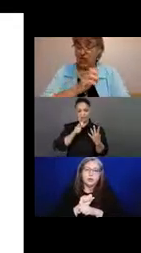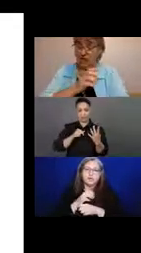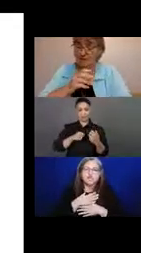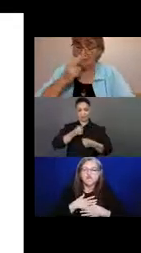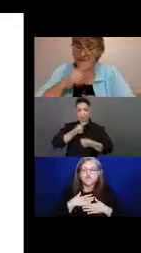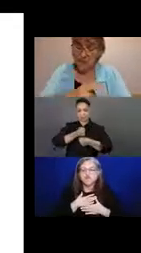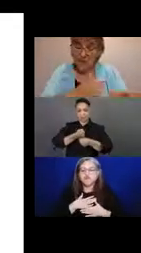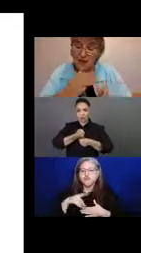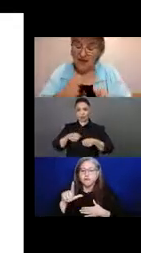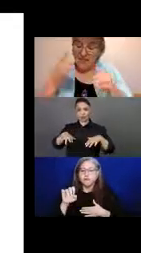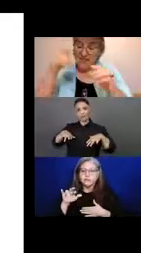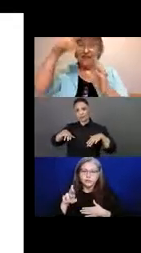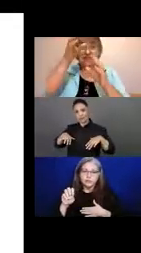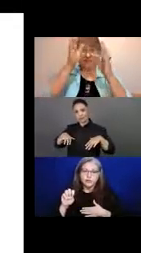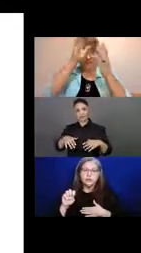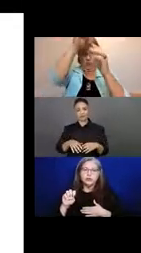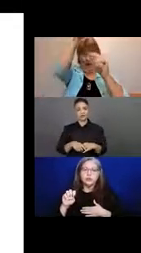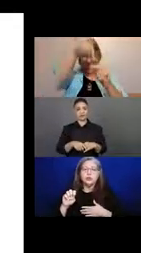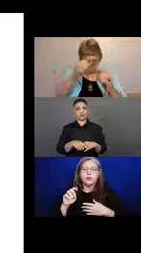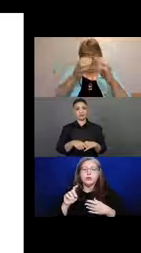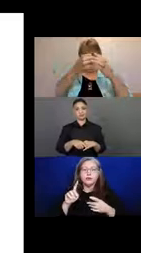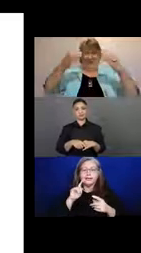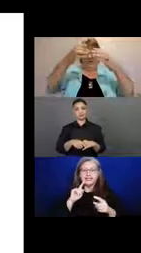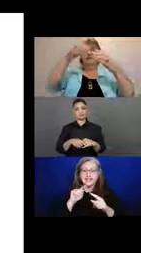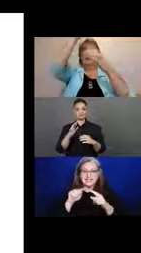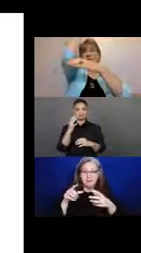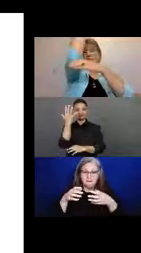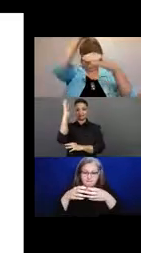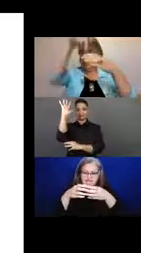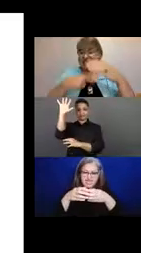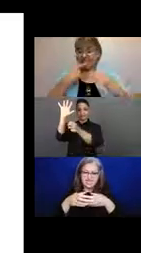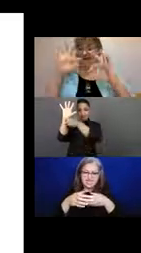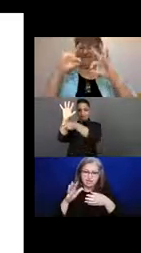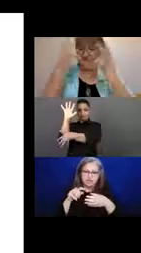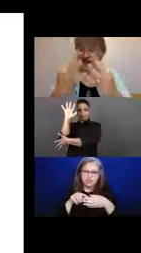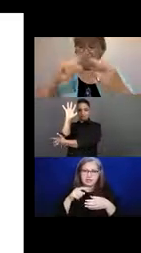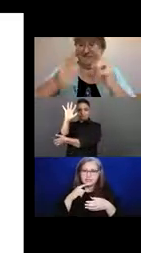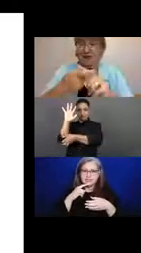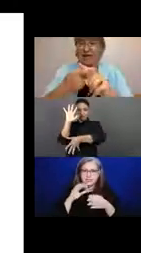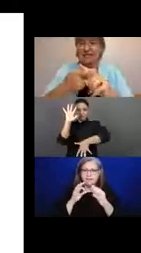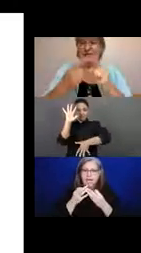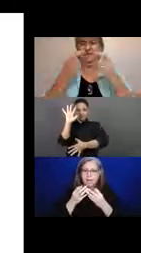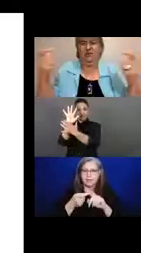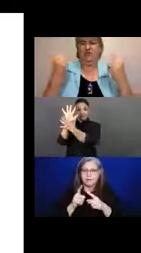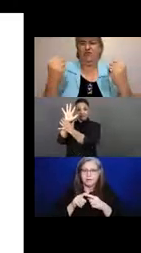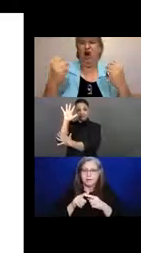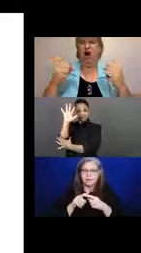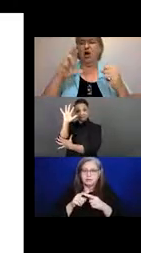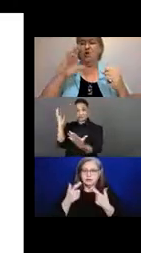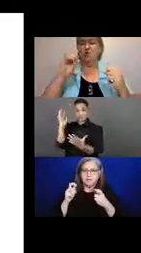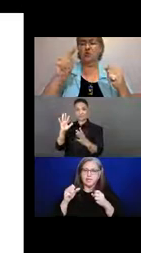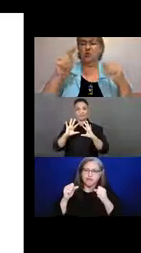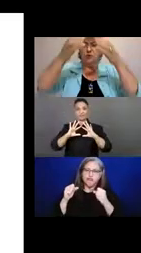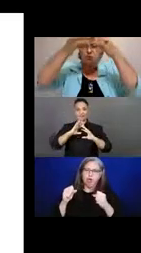leisure. And then right at the tree, it says family, friends,